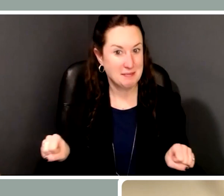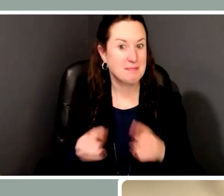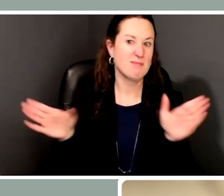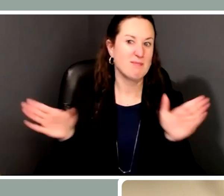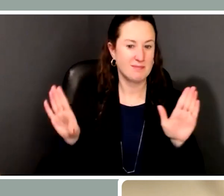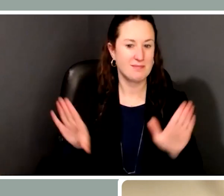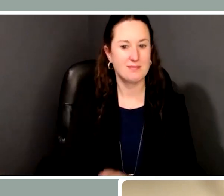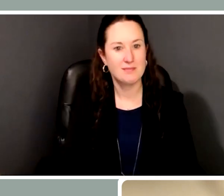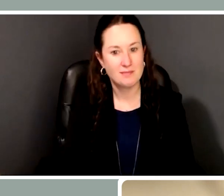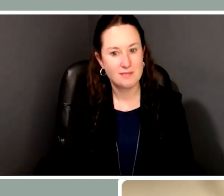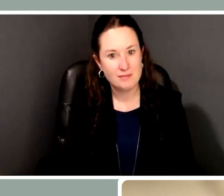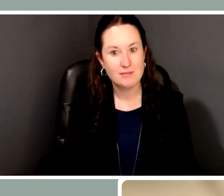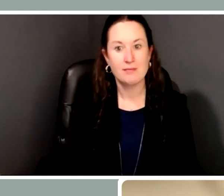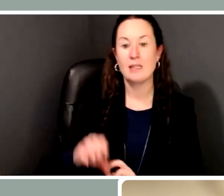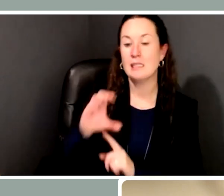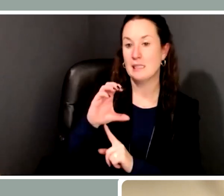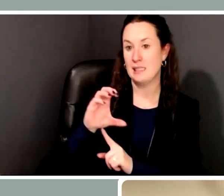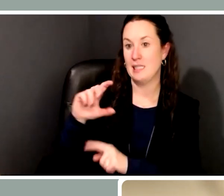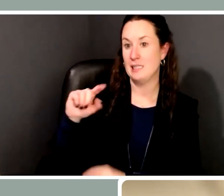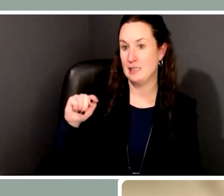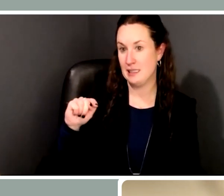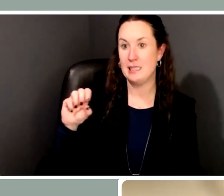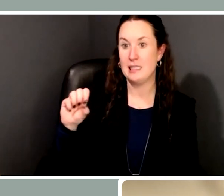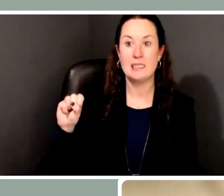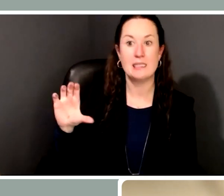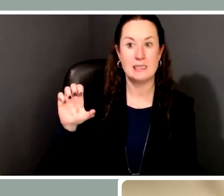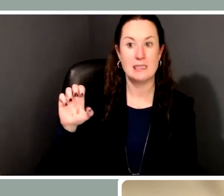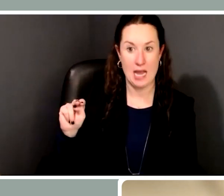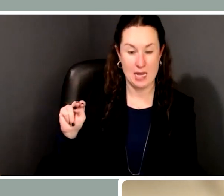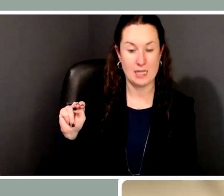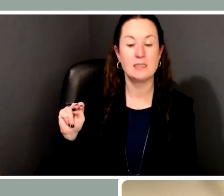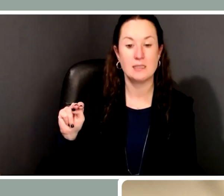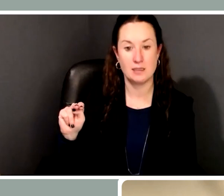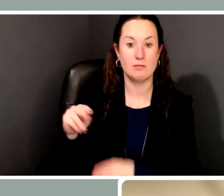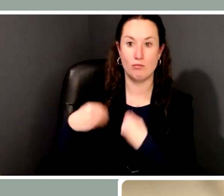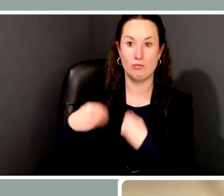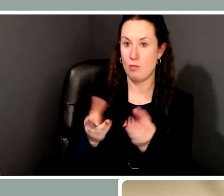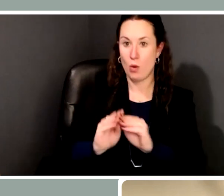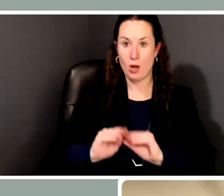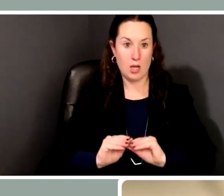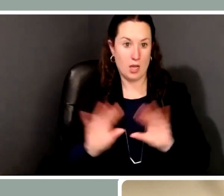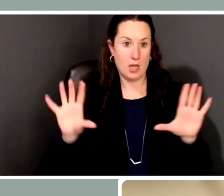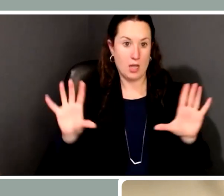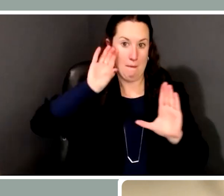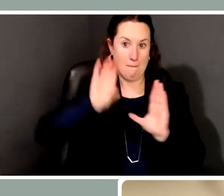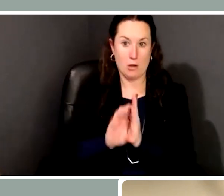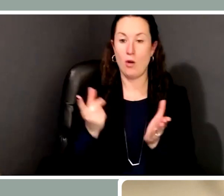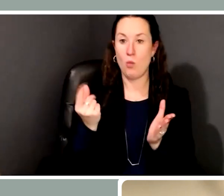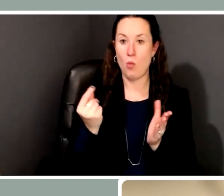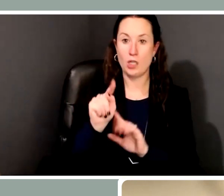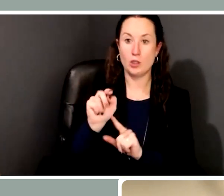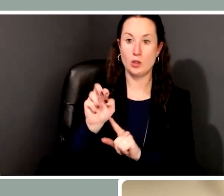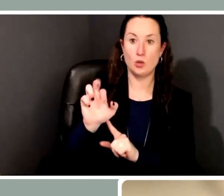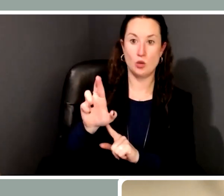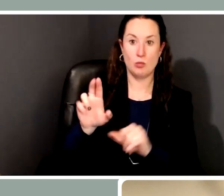CT scans give a clearer picture of the size of the tumor